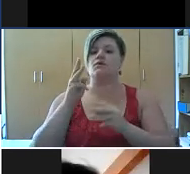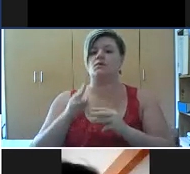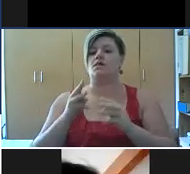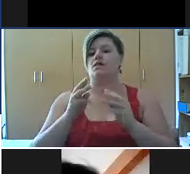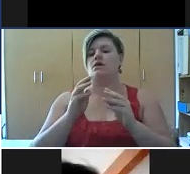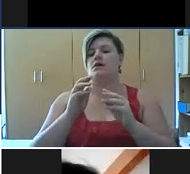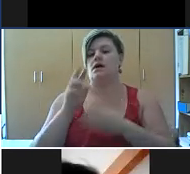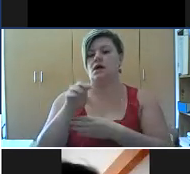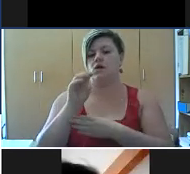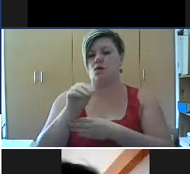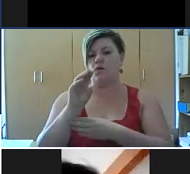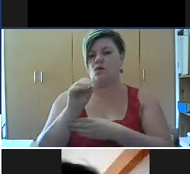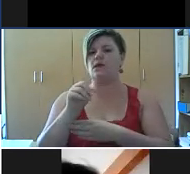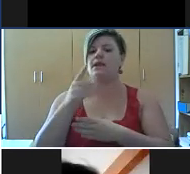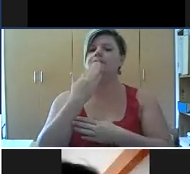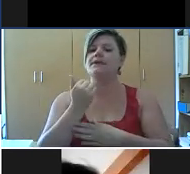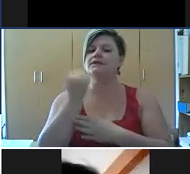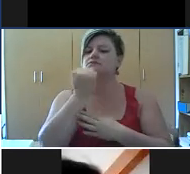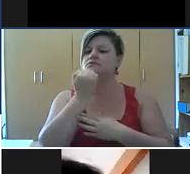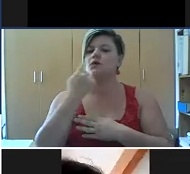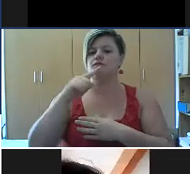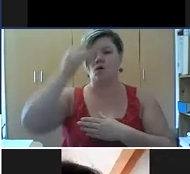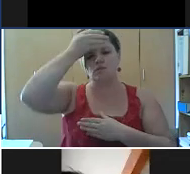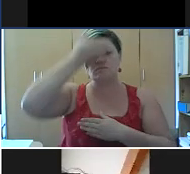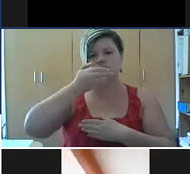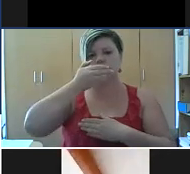masks. We have to maintain safety protocols.